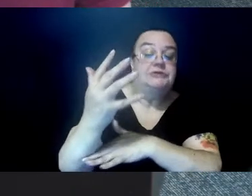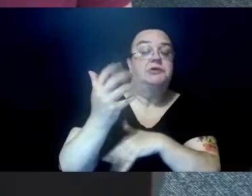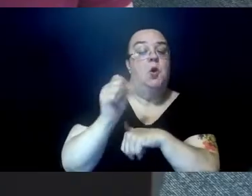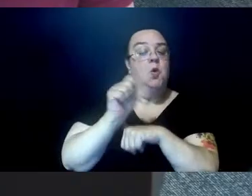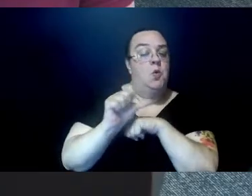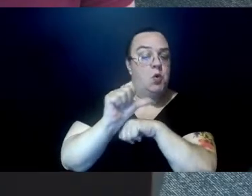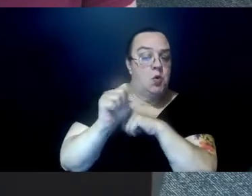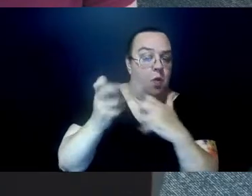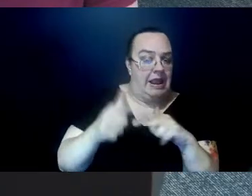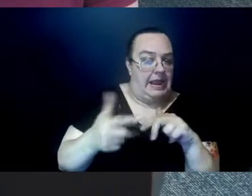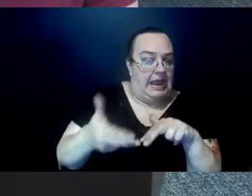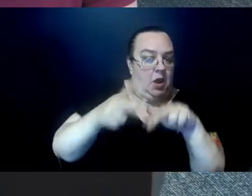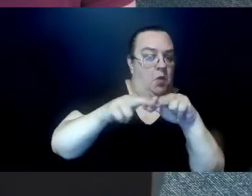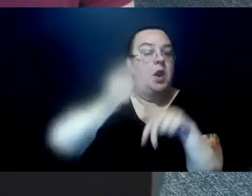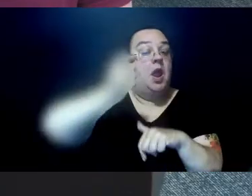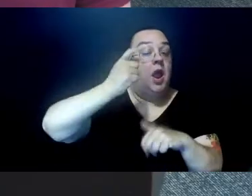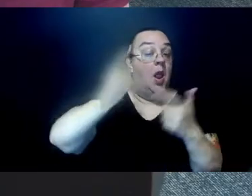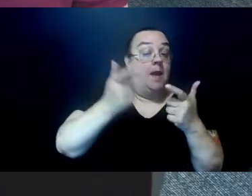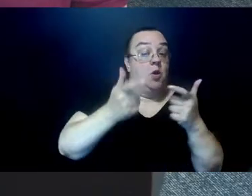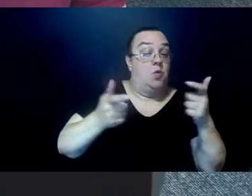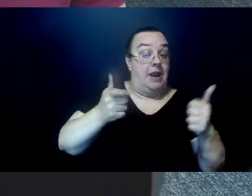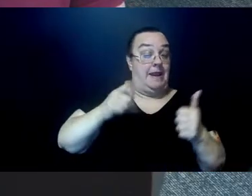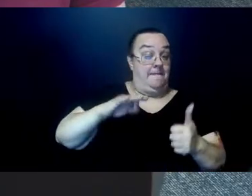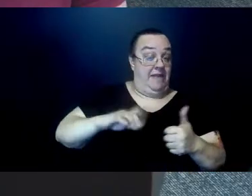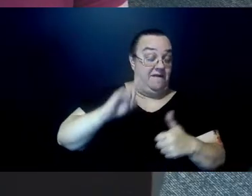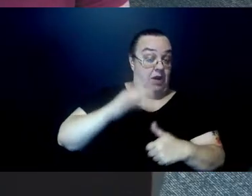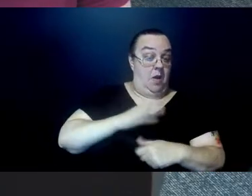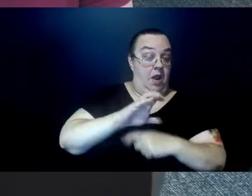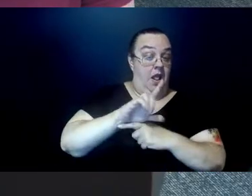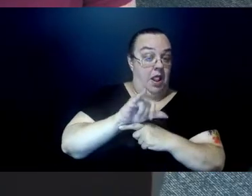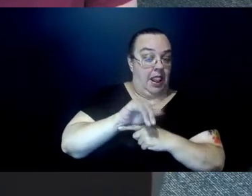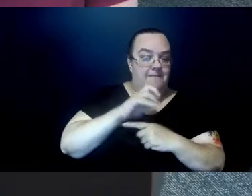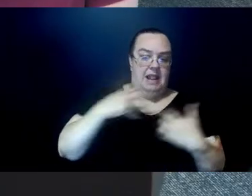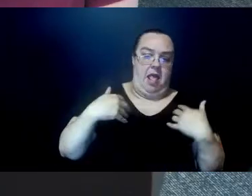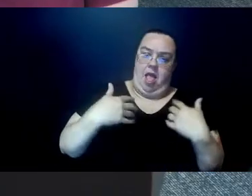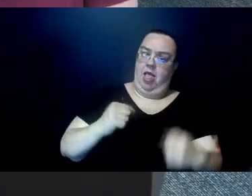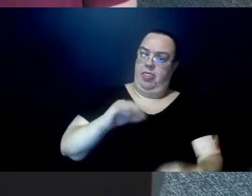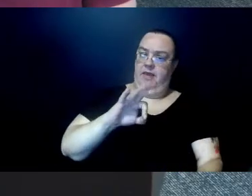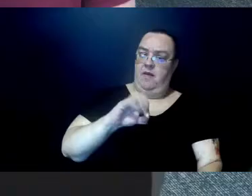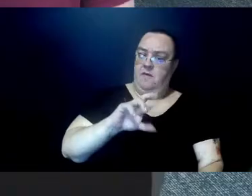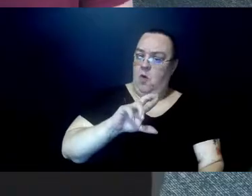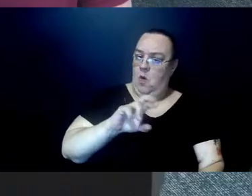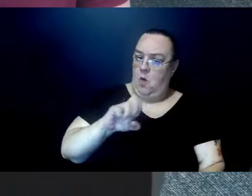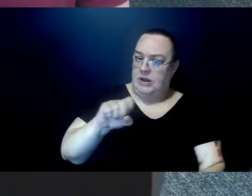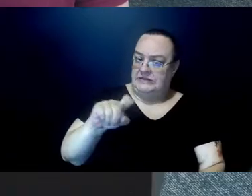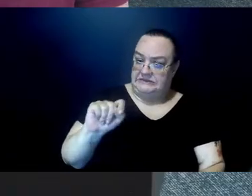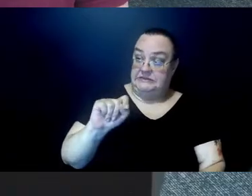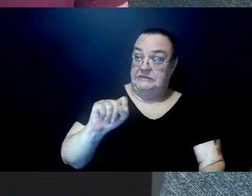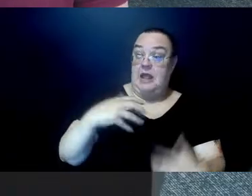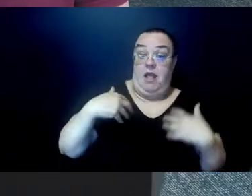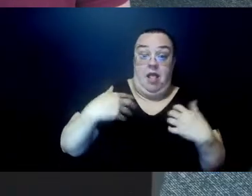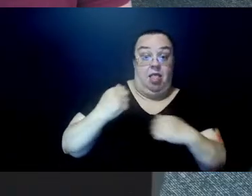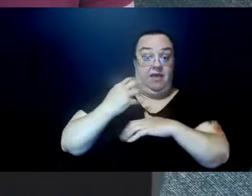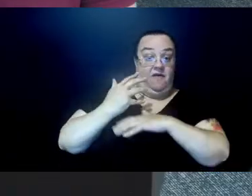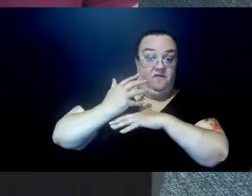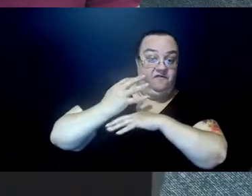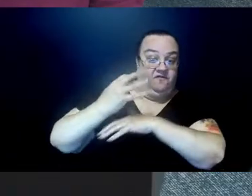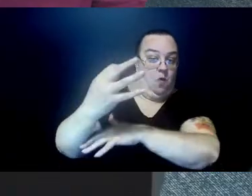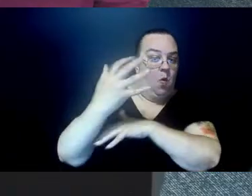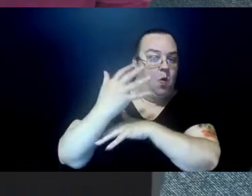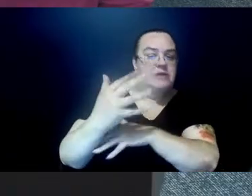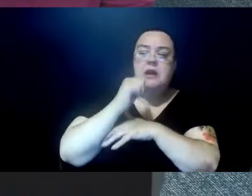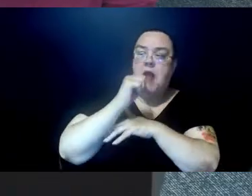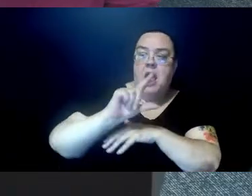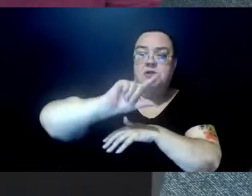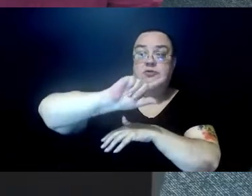we understand that the greatest benefit to our climate is a healthy forest. A healthy forest is not only the trees that we see above